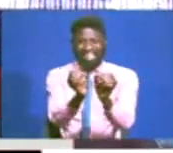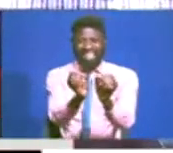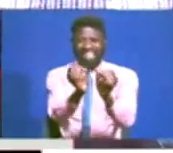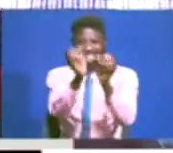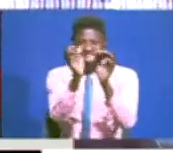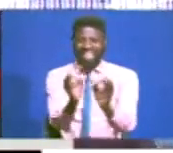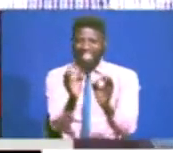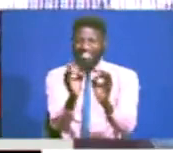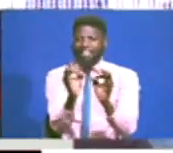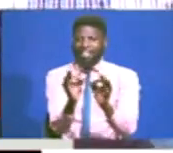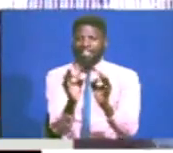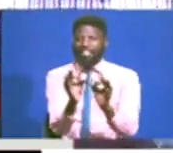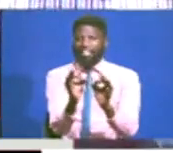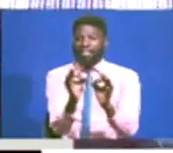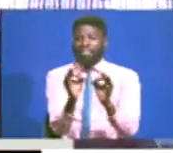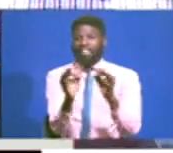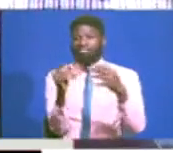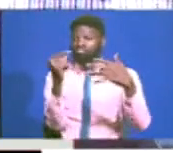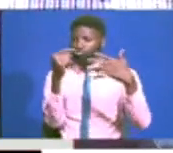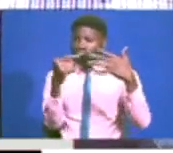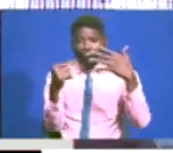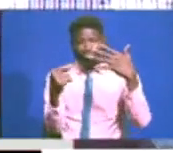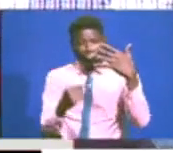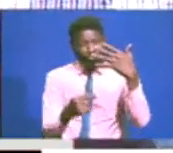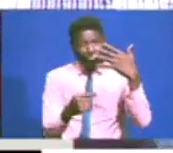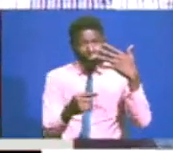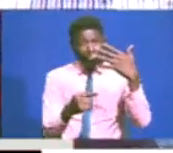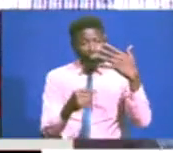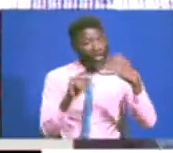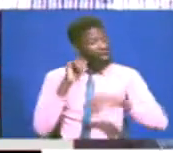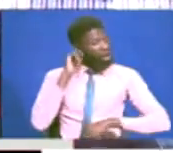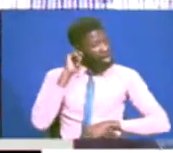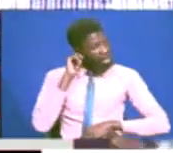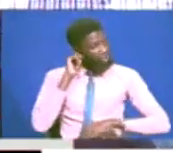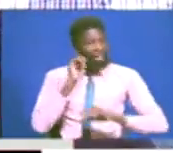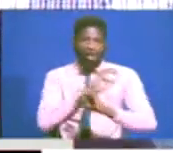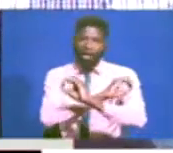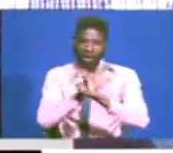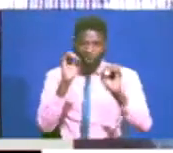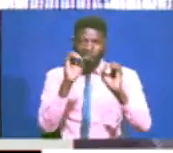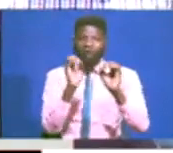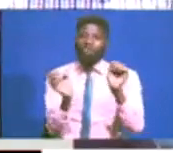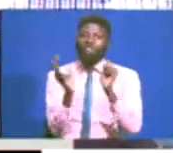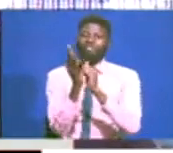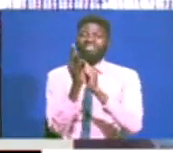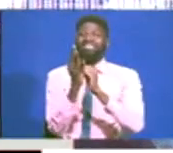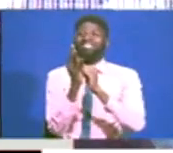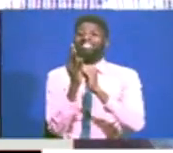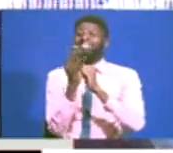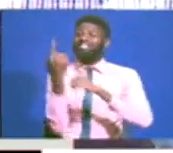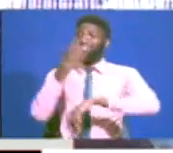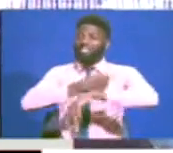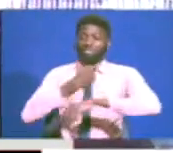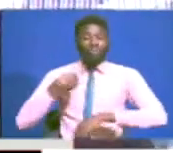If these demands are not heeded, within 14 days, we shall lead Kenyans